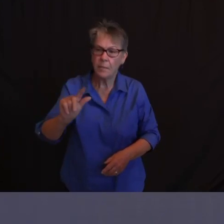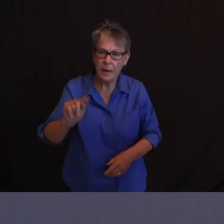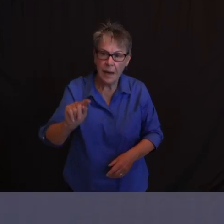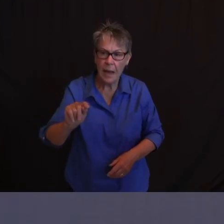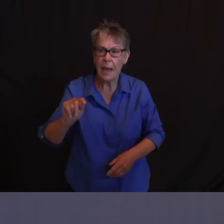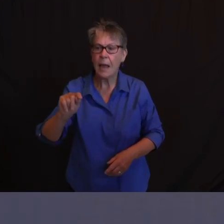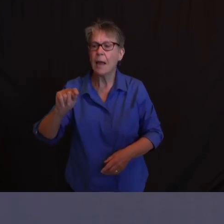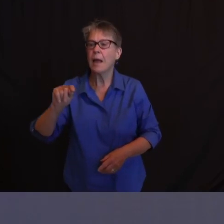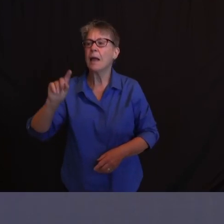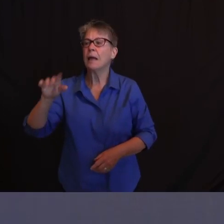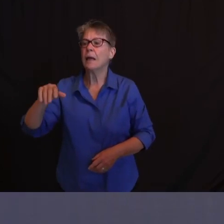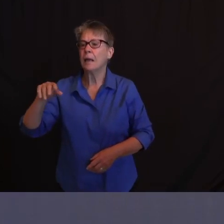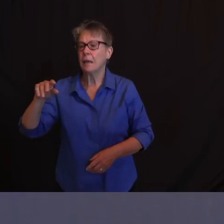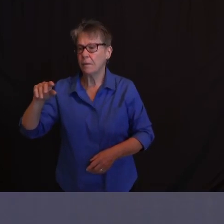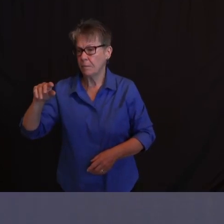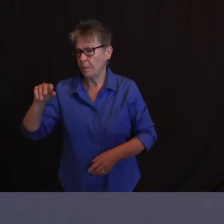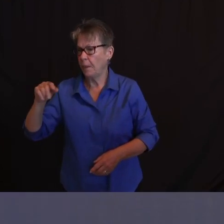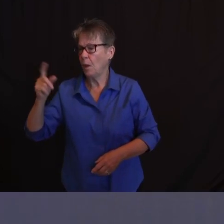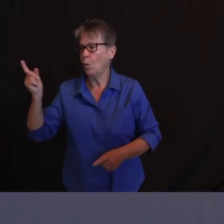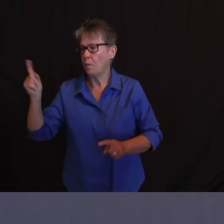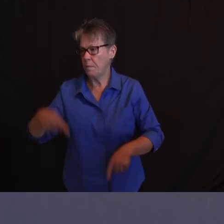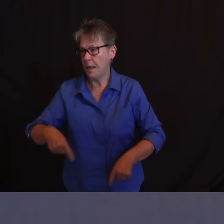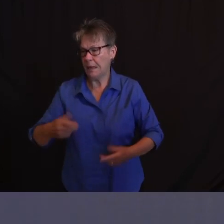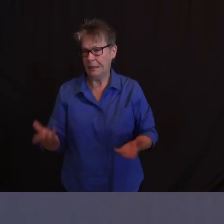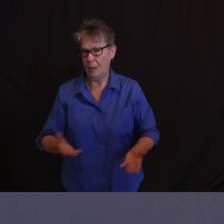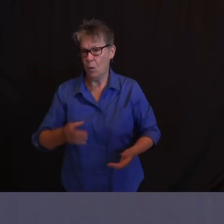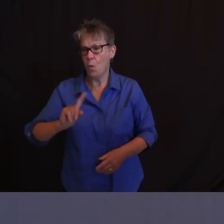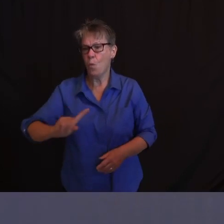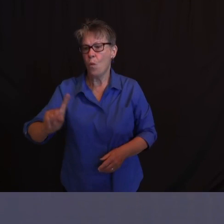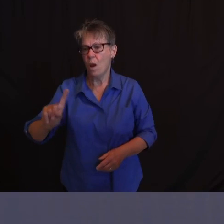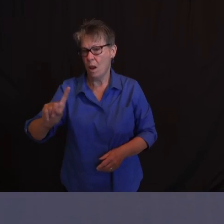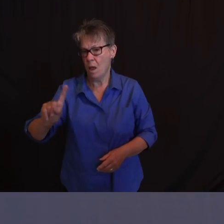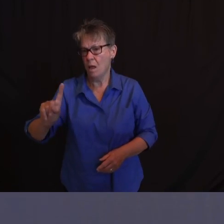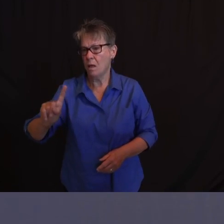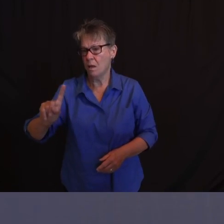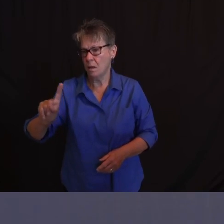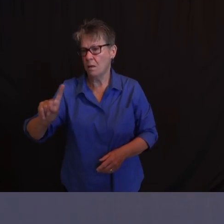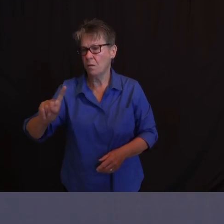1. Keep Pat Callahan and Linda Callahan in your prayers.